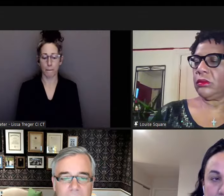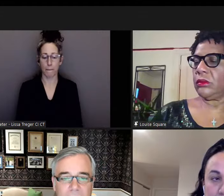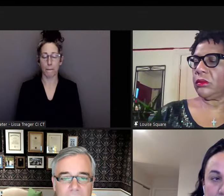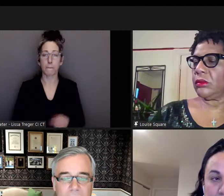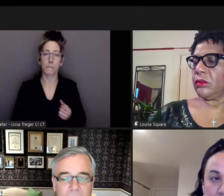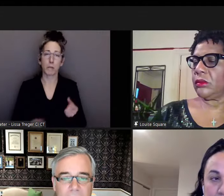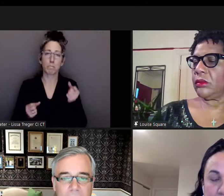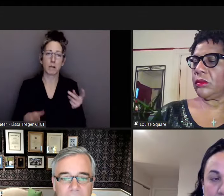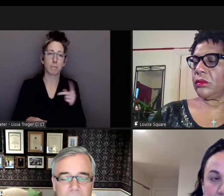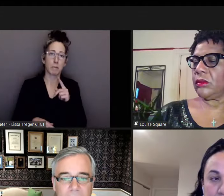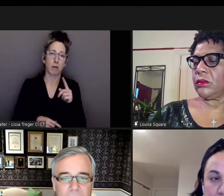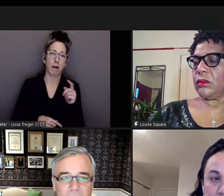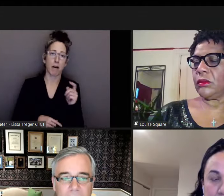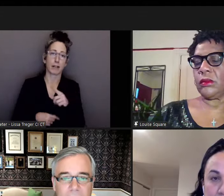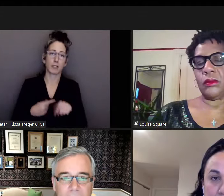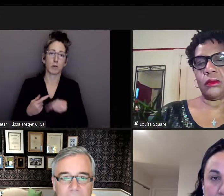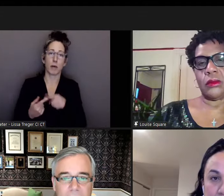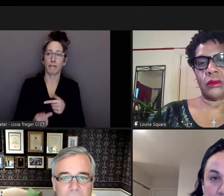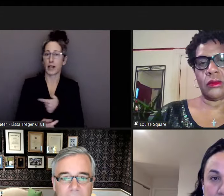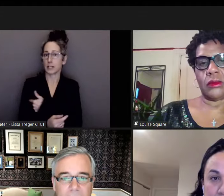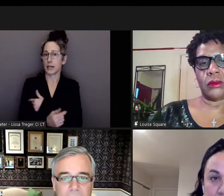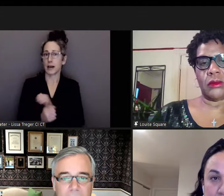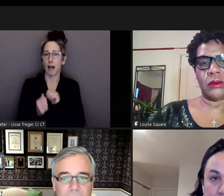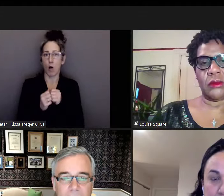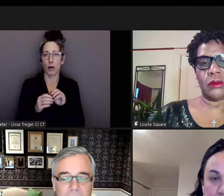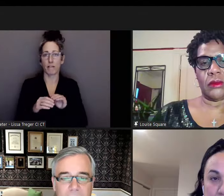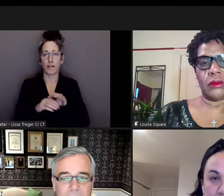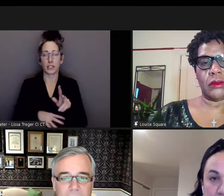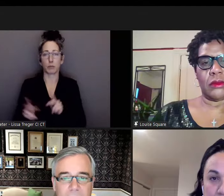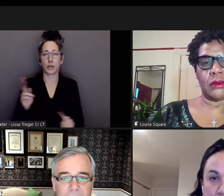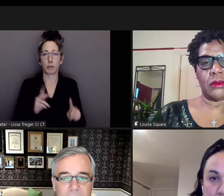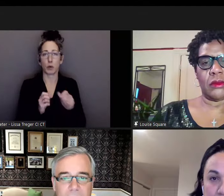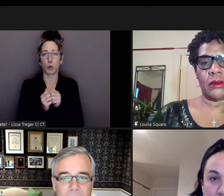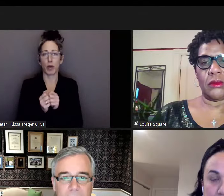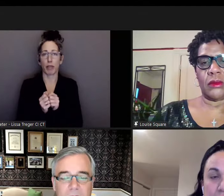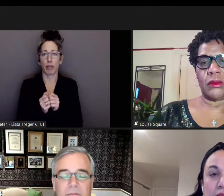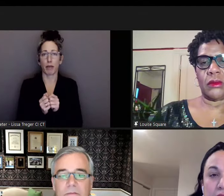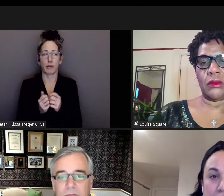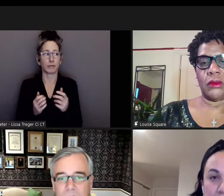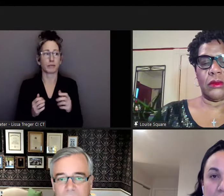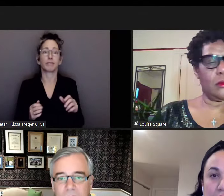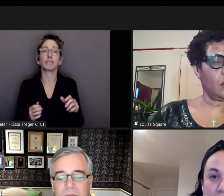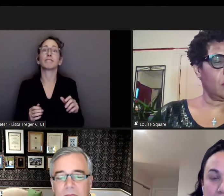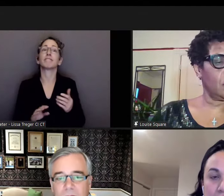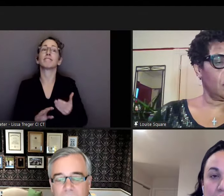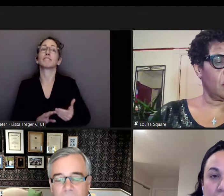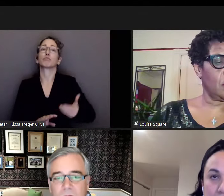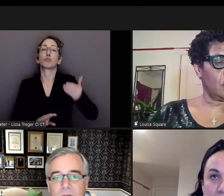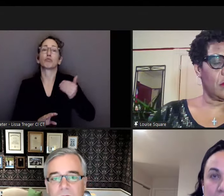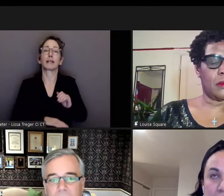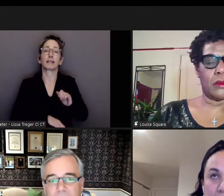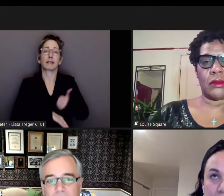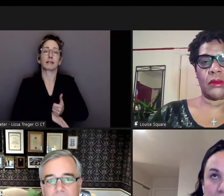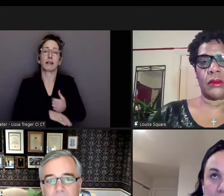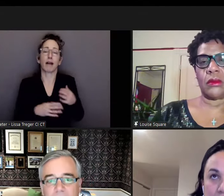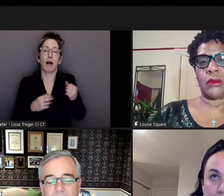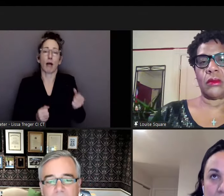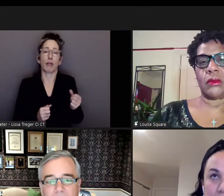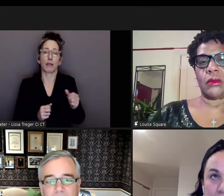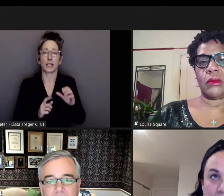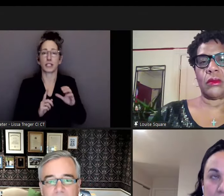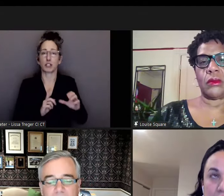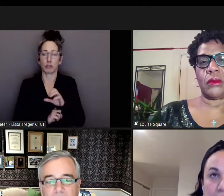people ask us questions about how the vaccine may affect people with various existing health conditions. Deb wanted to know if side effects would be